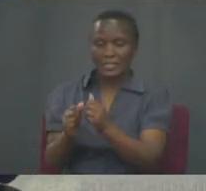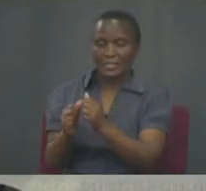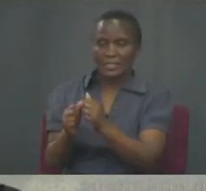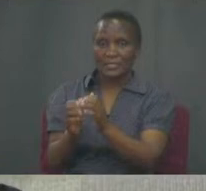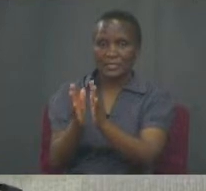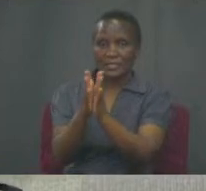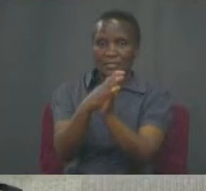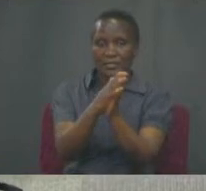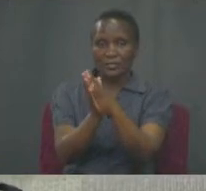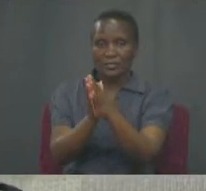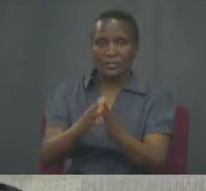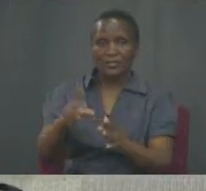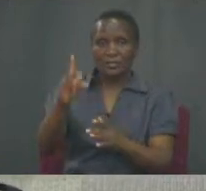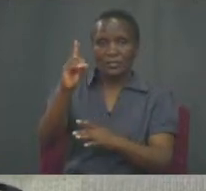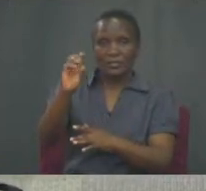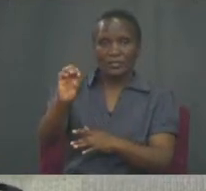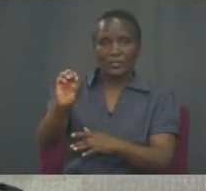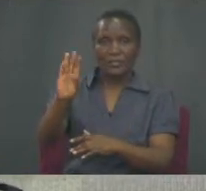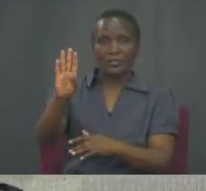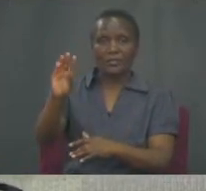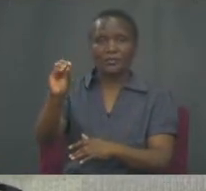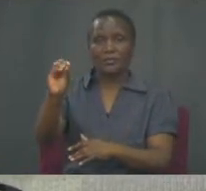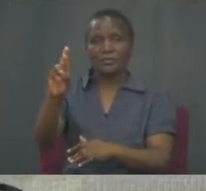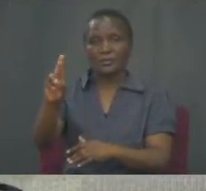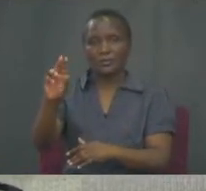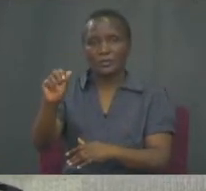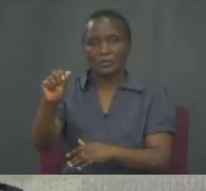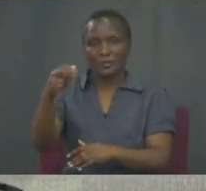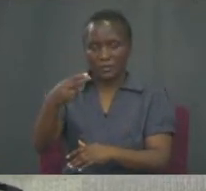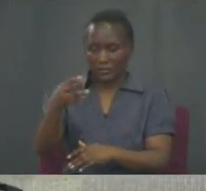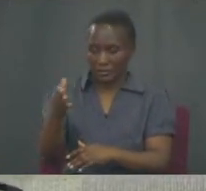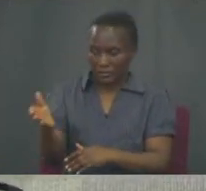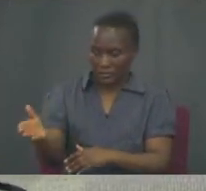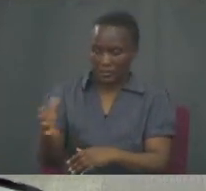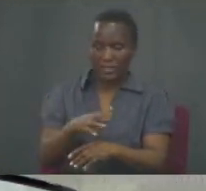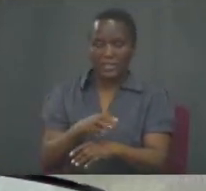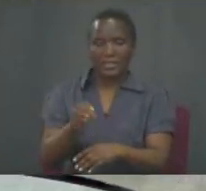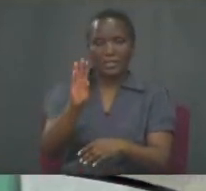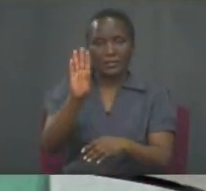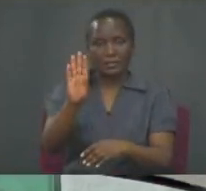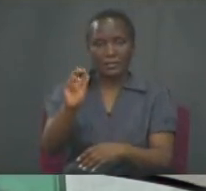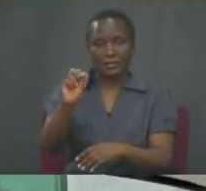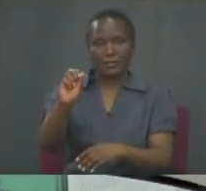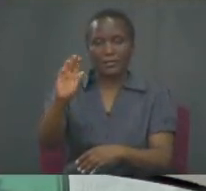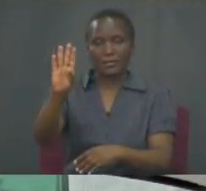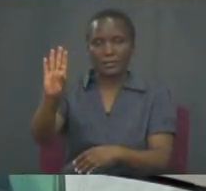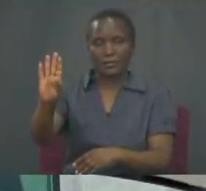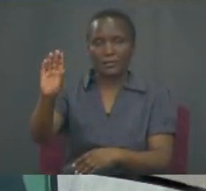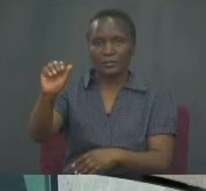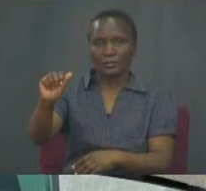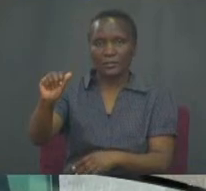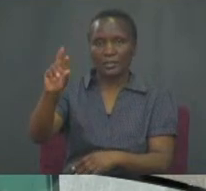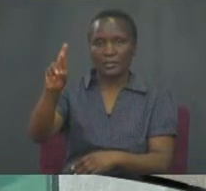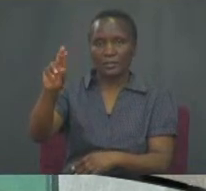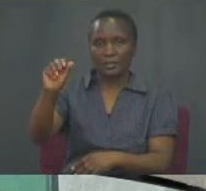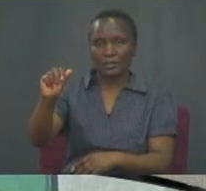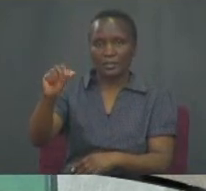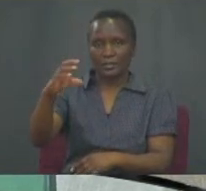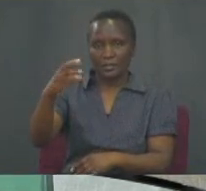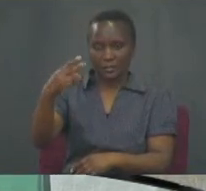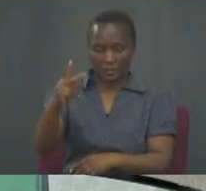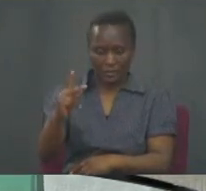Barak. Chapter number 4, that's where we are now. Because of these problems that we have, I just want to take a moment